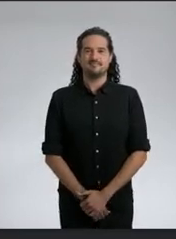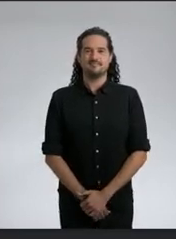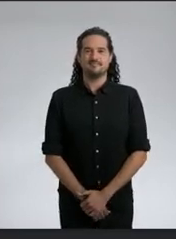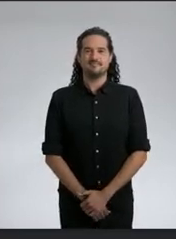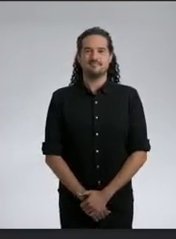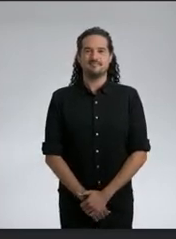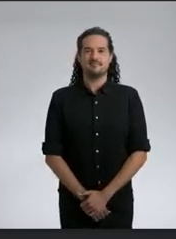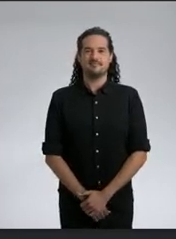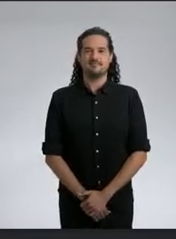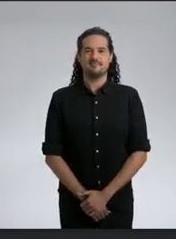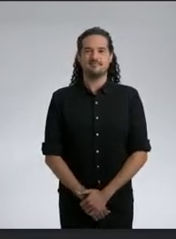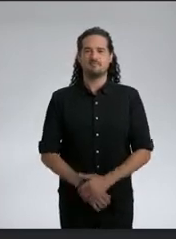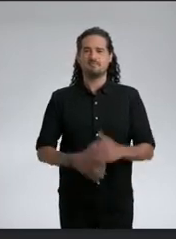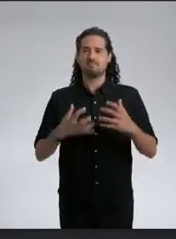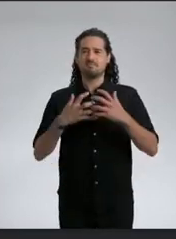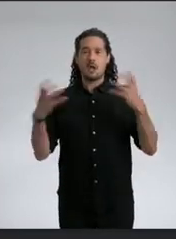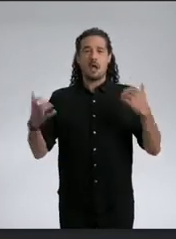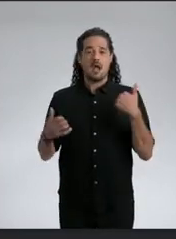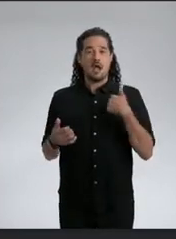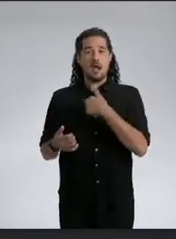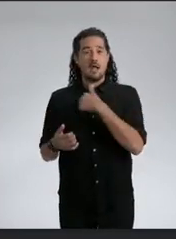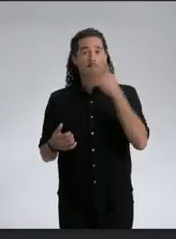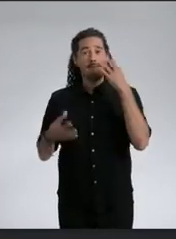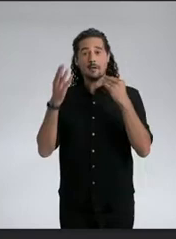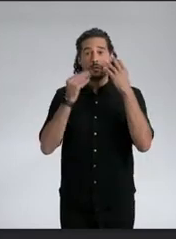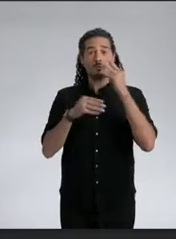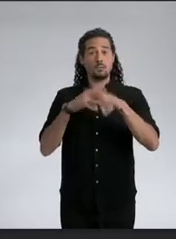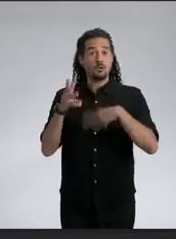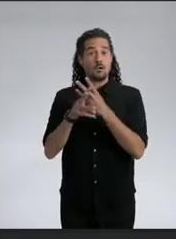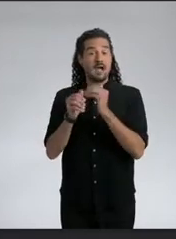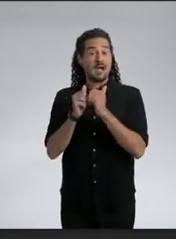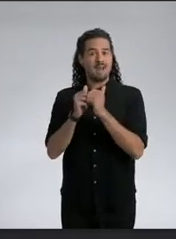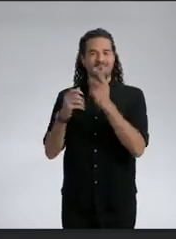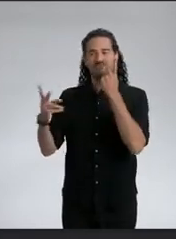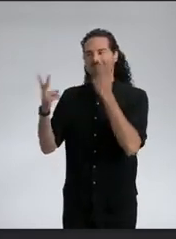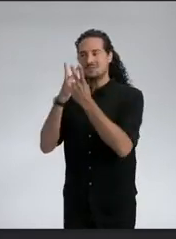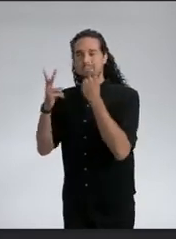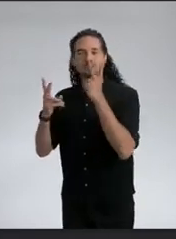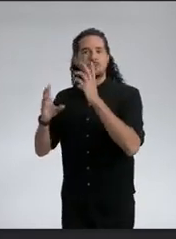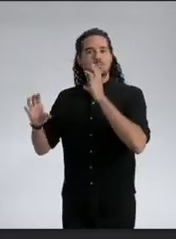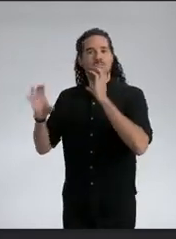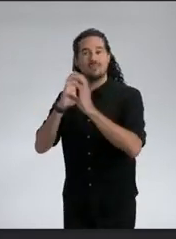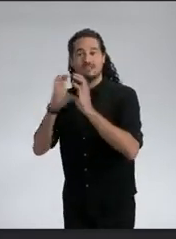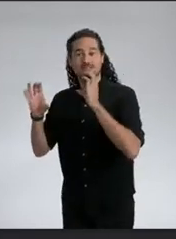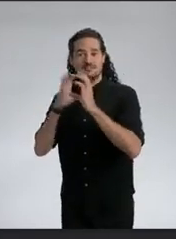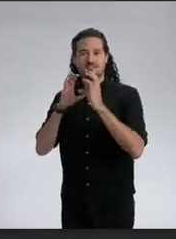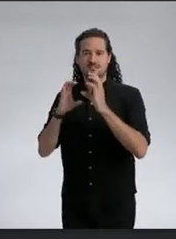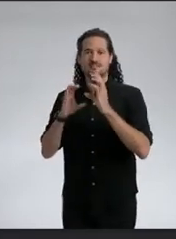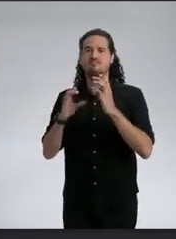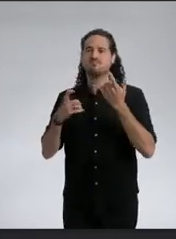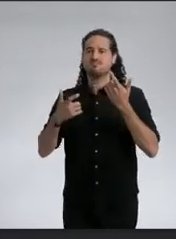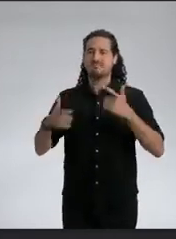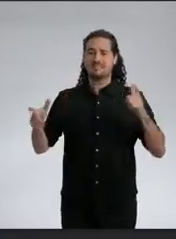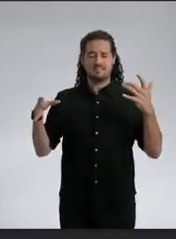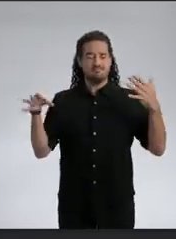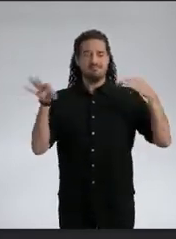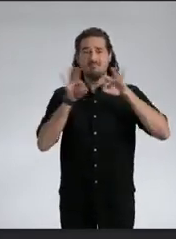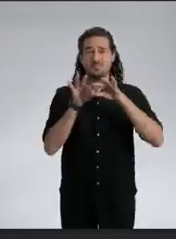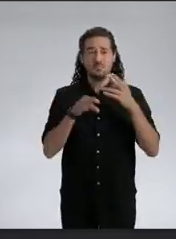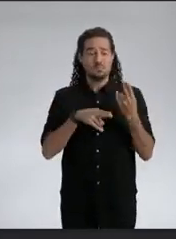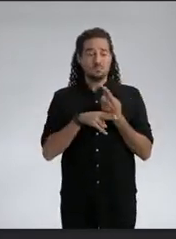So much of the way we experience the world is through visual communication, and that's a big part of using Apple devices.